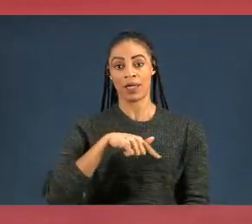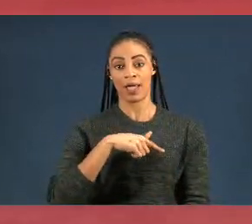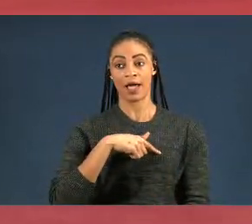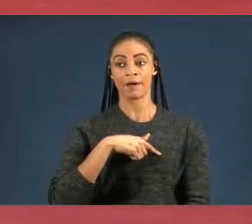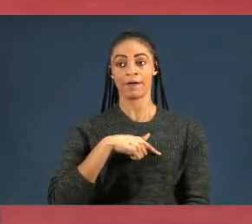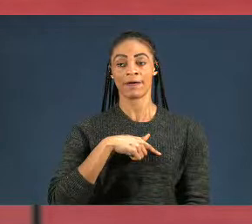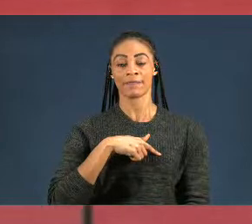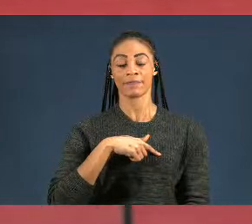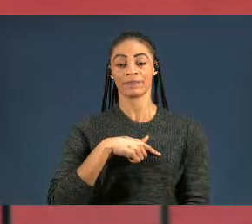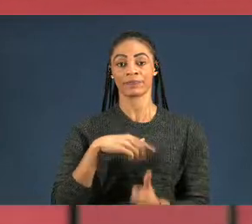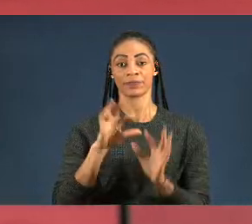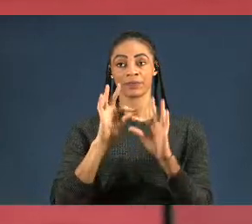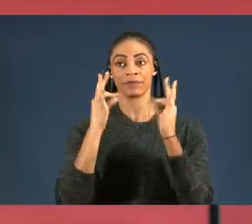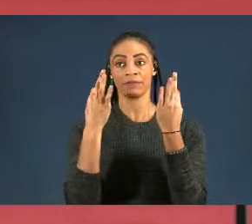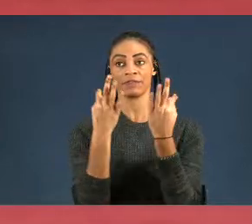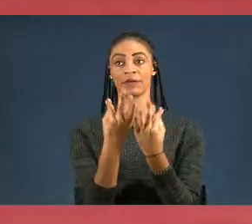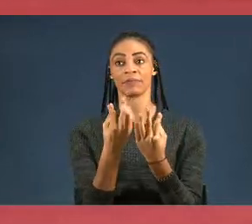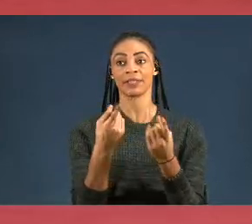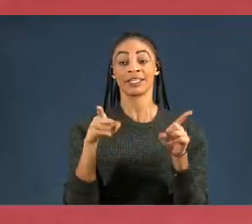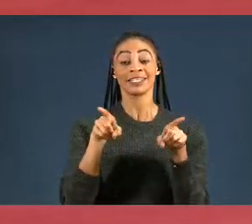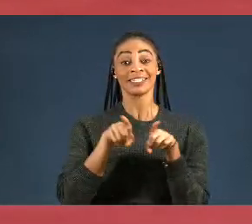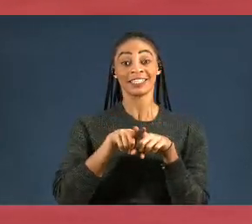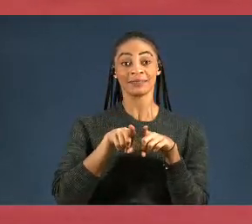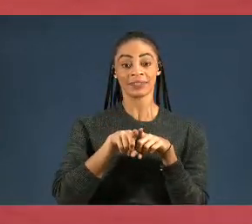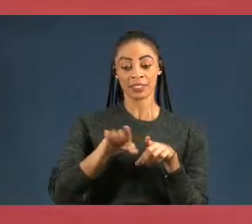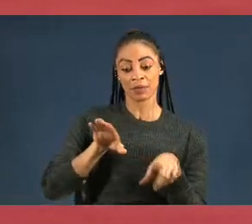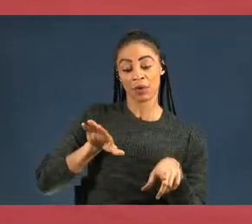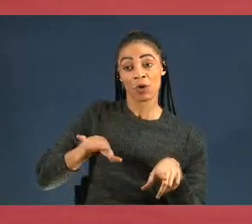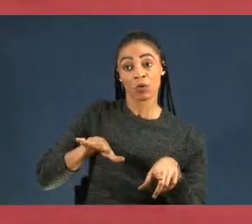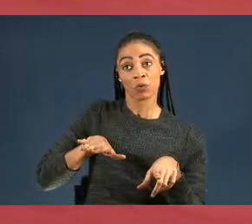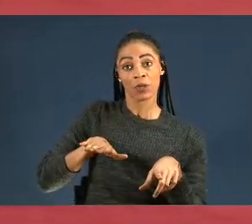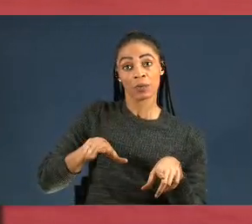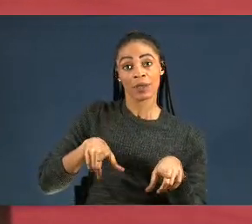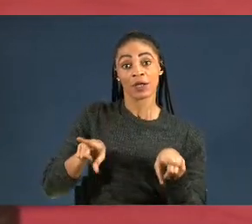Like I said, this woman with the alabaster jar,